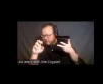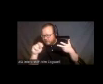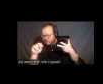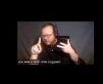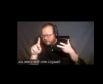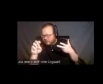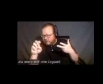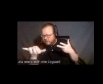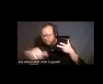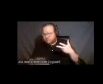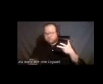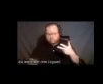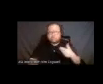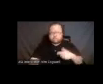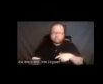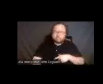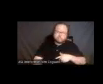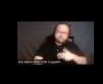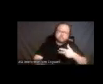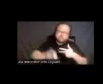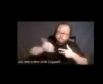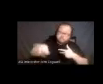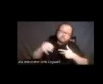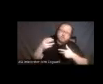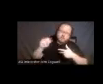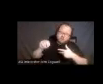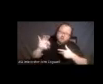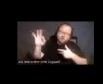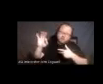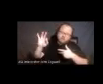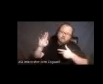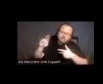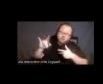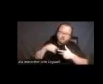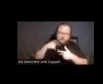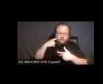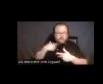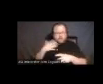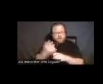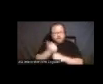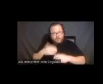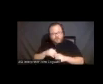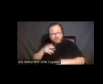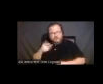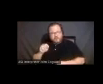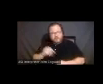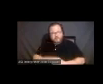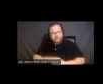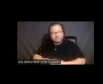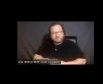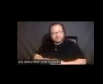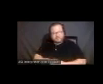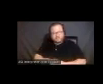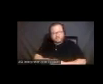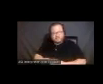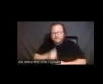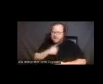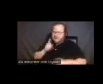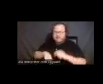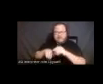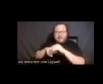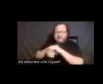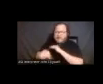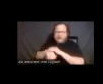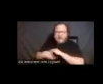C was, yes, JF Kennedy. We might have a winner in the chat. I'm sorry, I can't access the chat